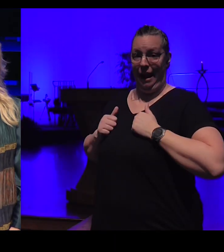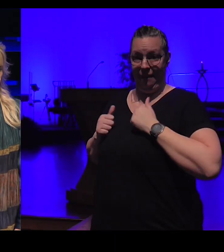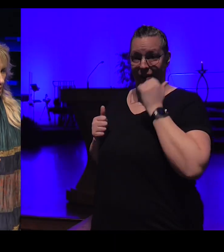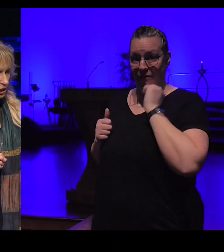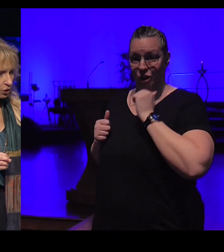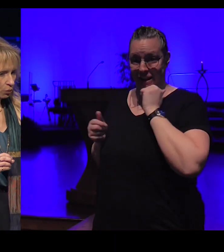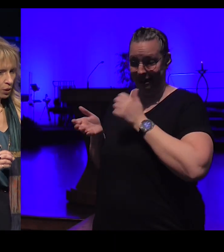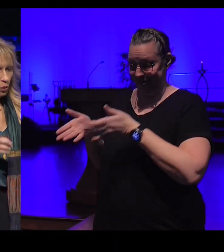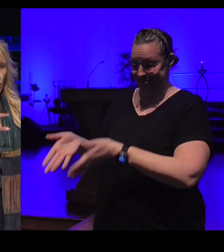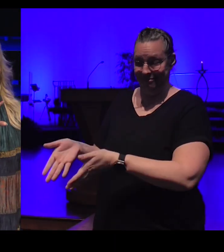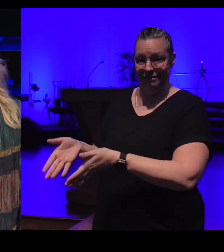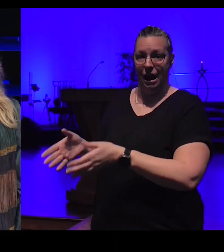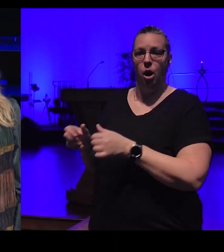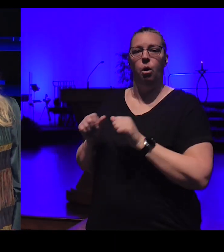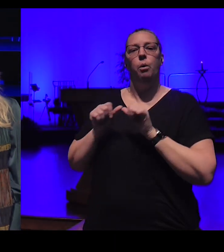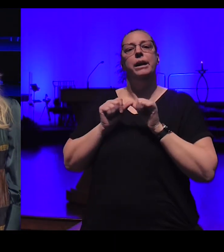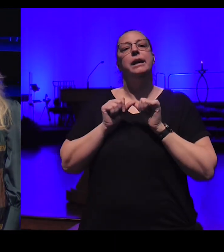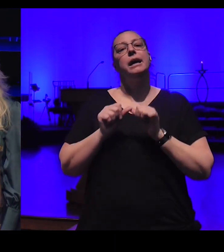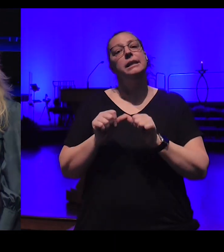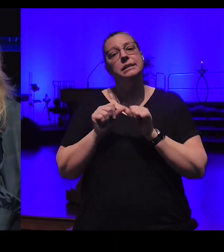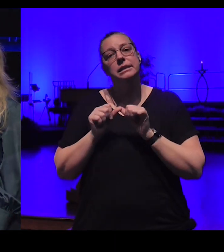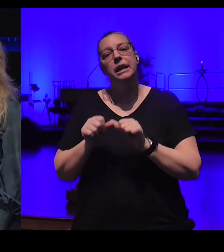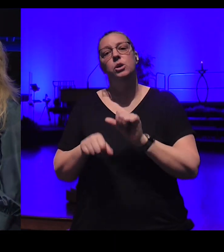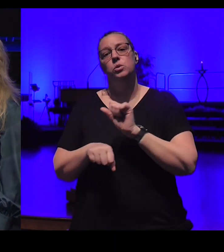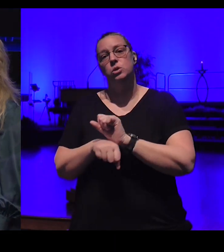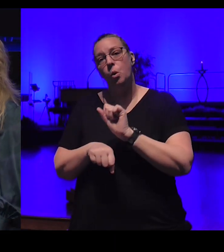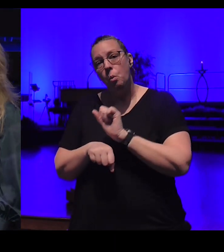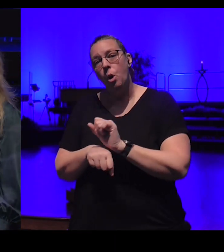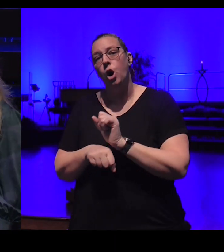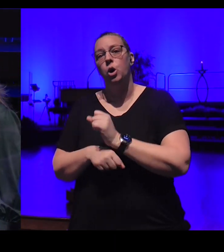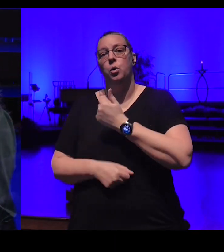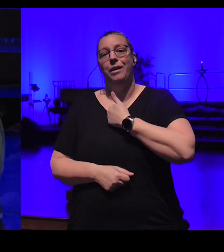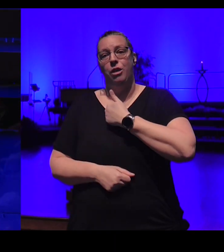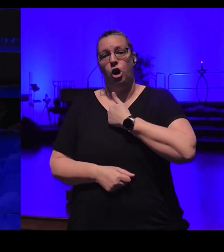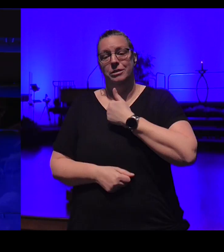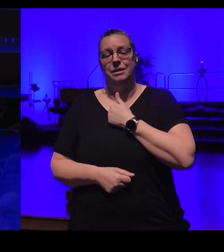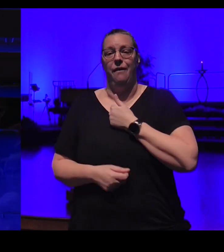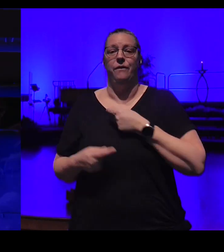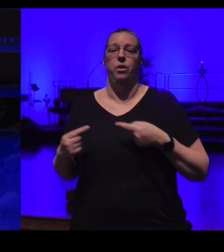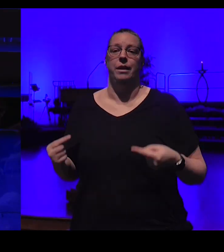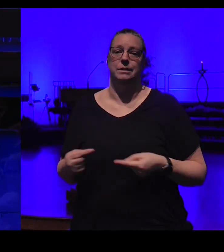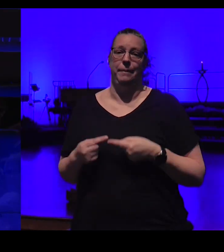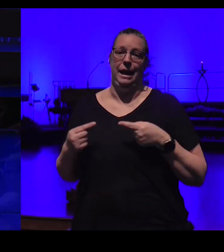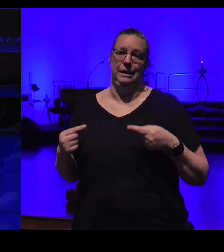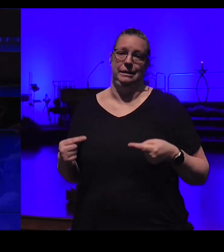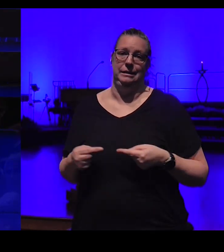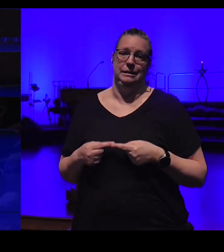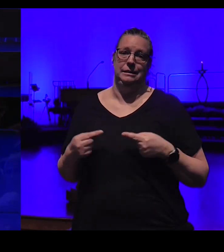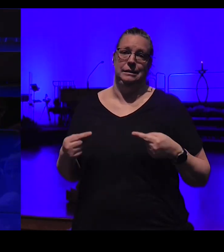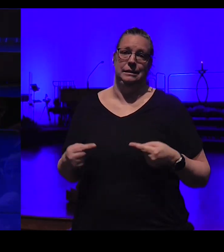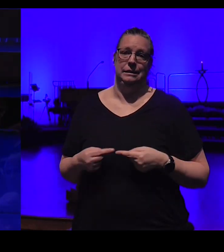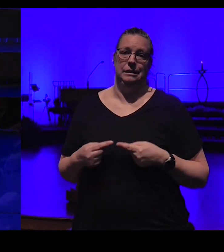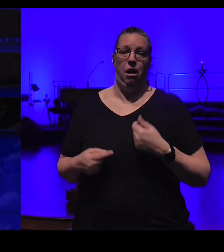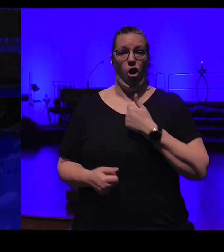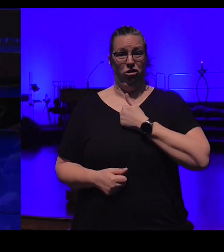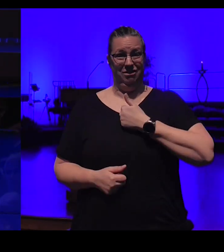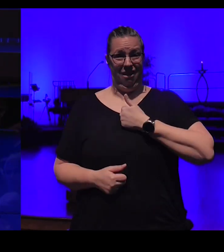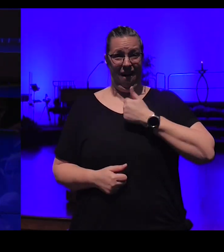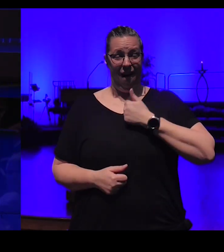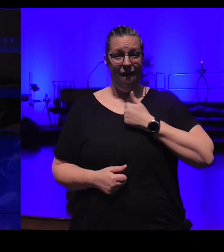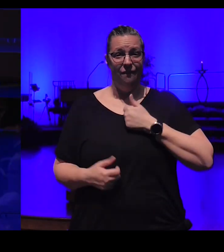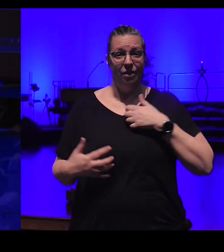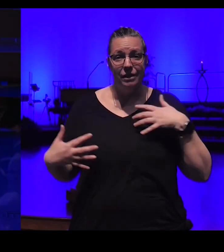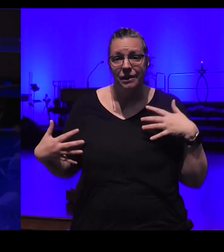to continue working with those parts of ourself that are in pain, those parts of ourself that are